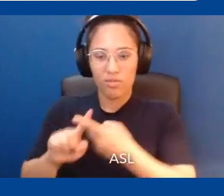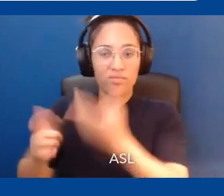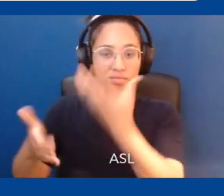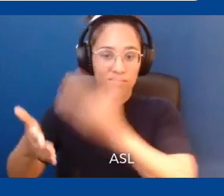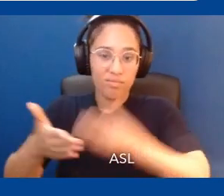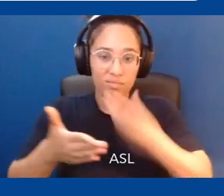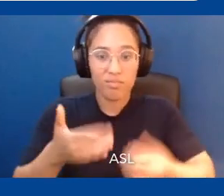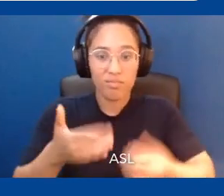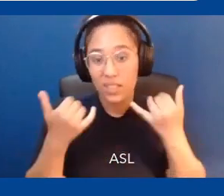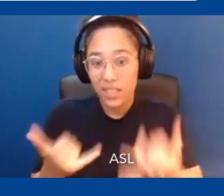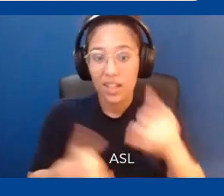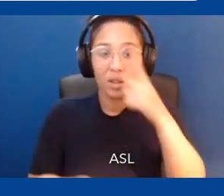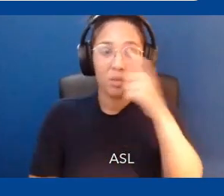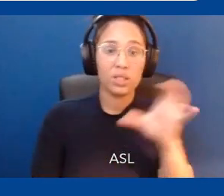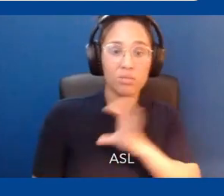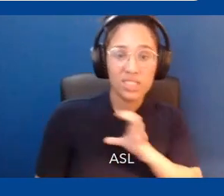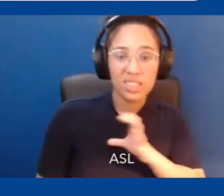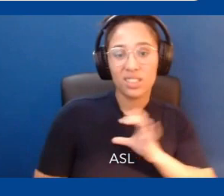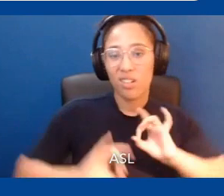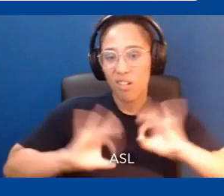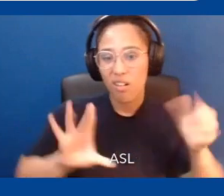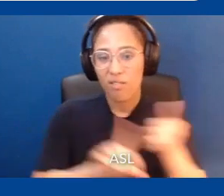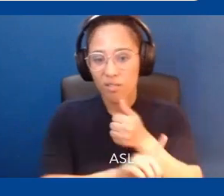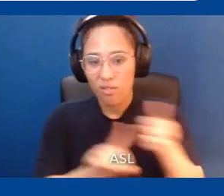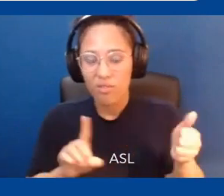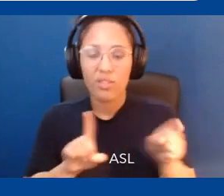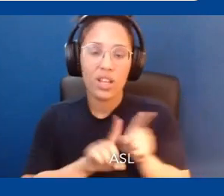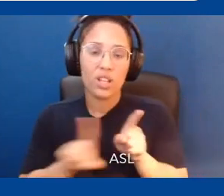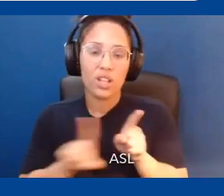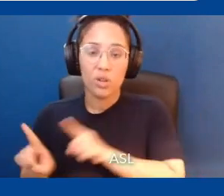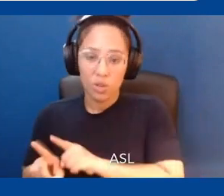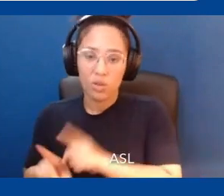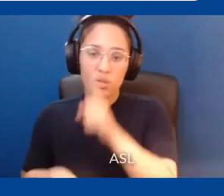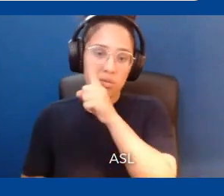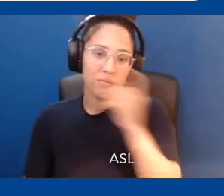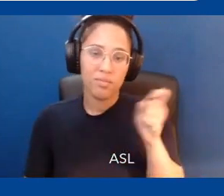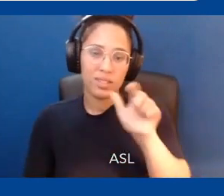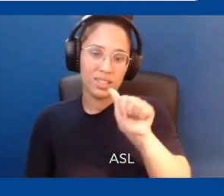crisis. Yeah, that's it.